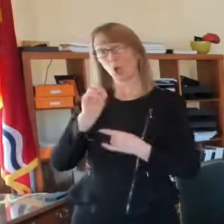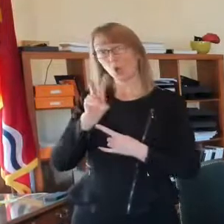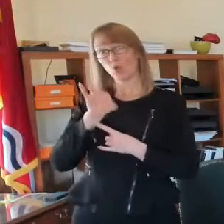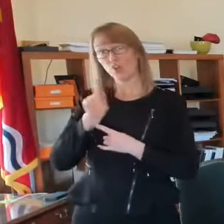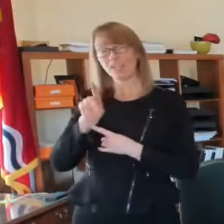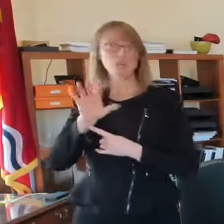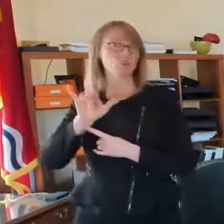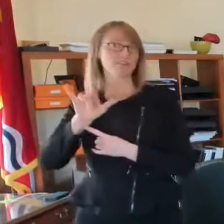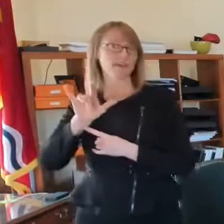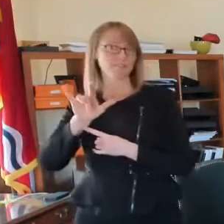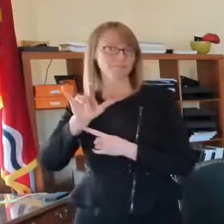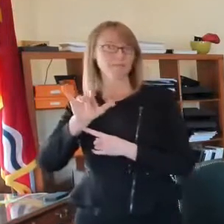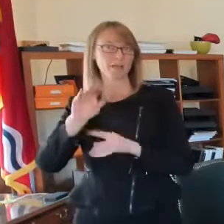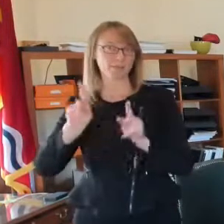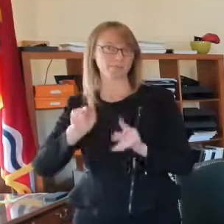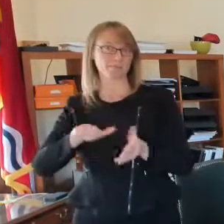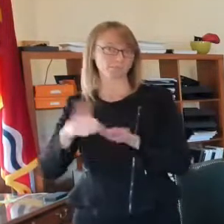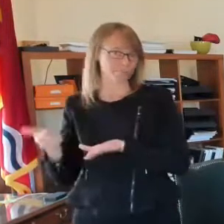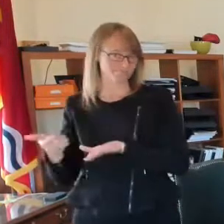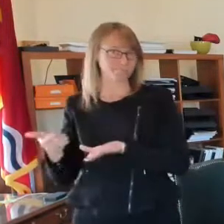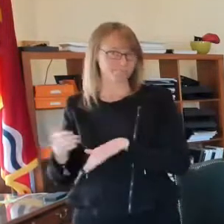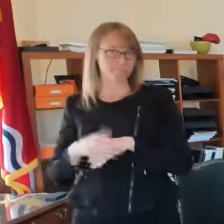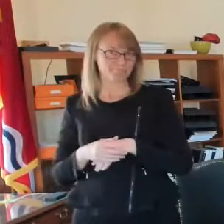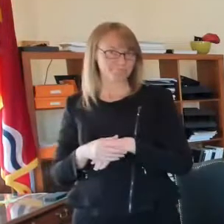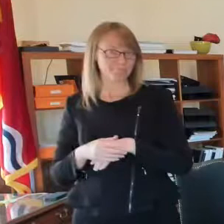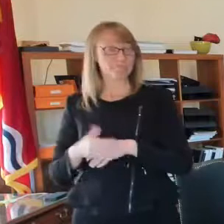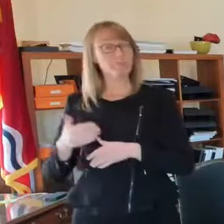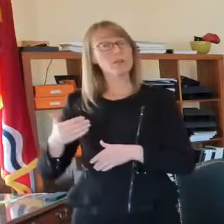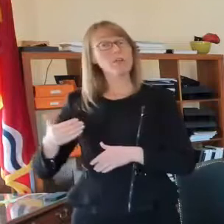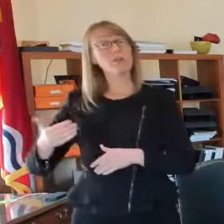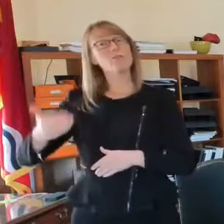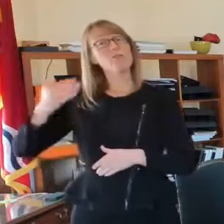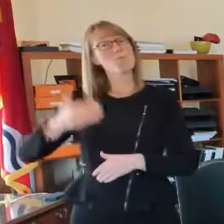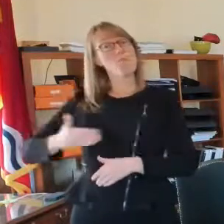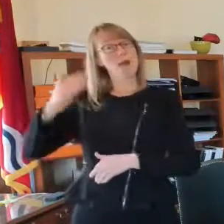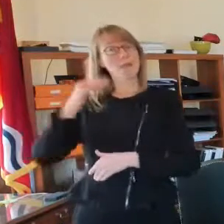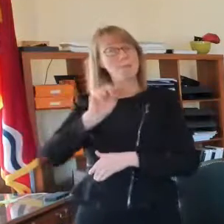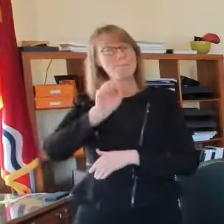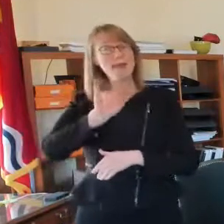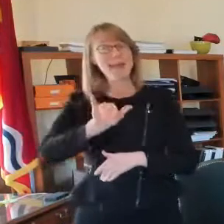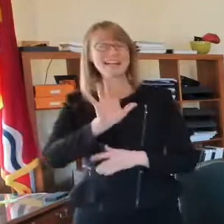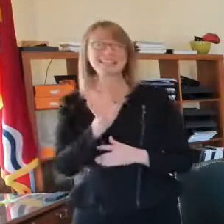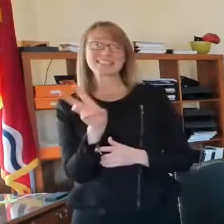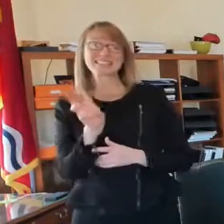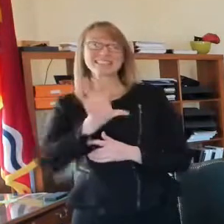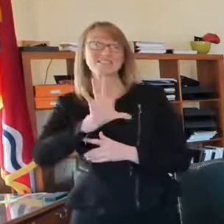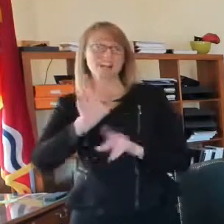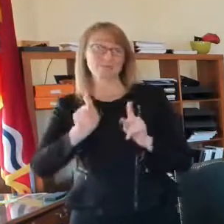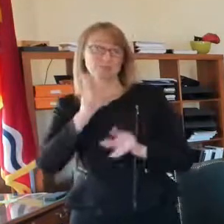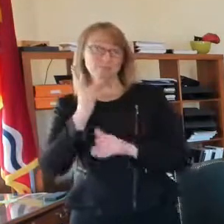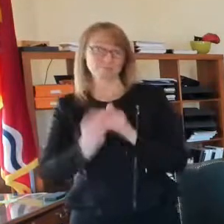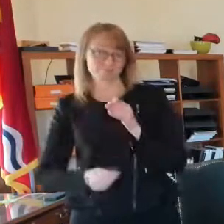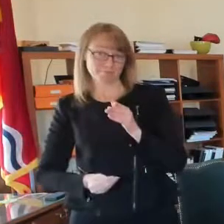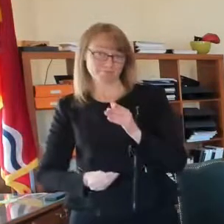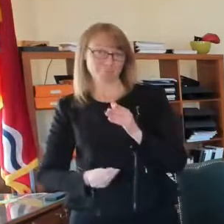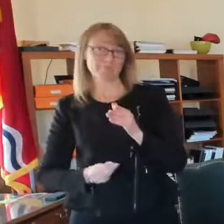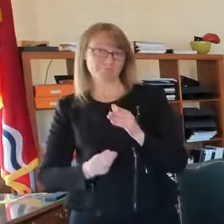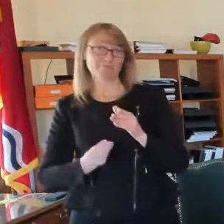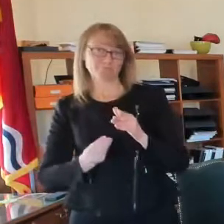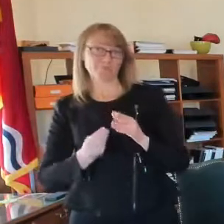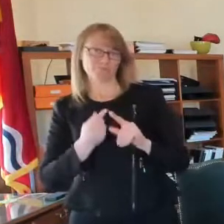little bit of comparison. Go back to May. There were 65 deaths in the city of St. Louis from